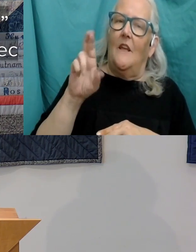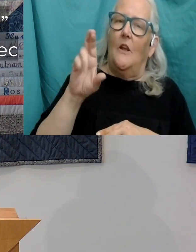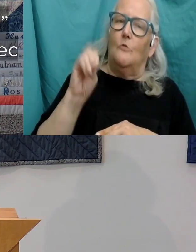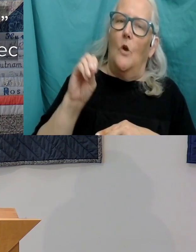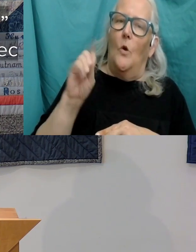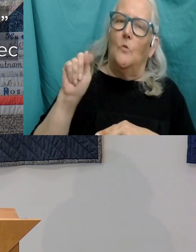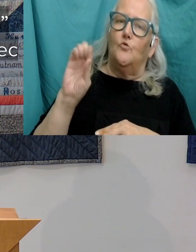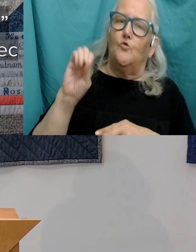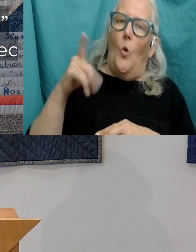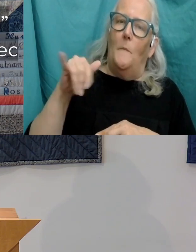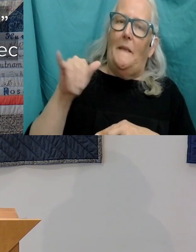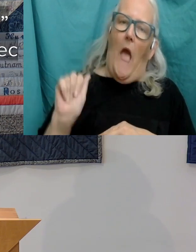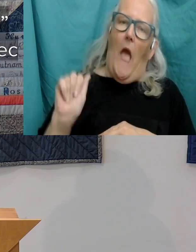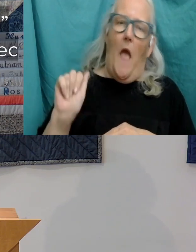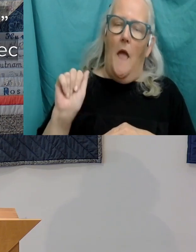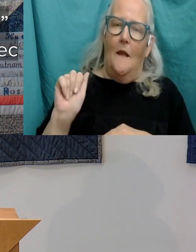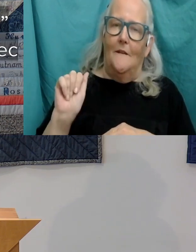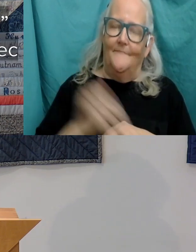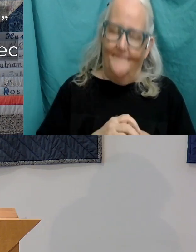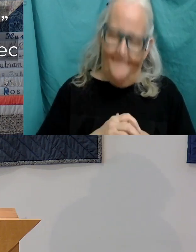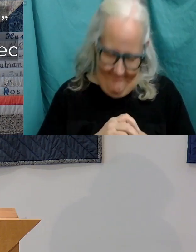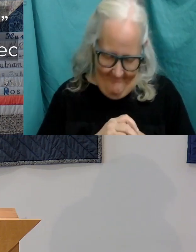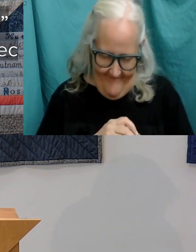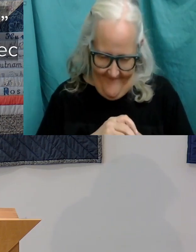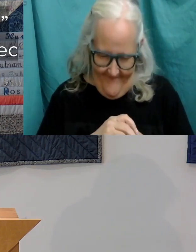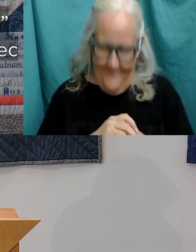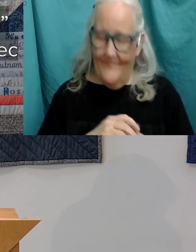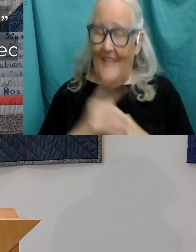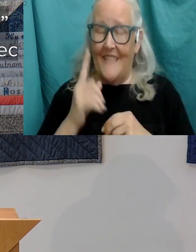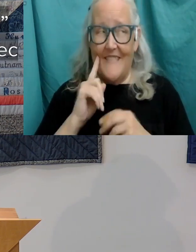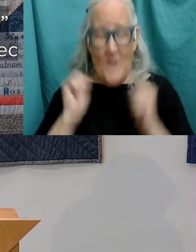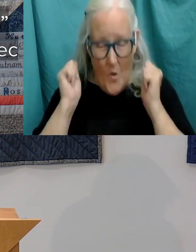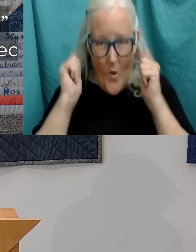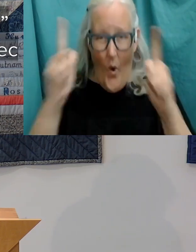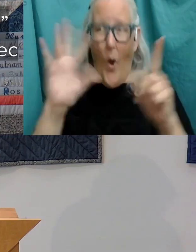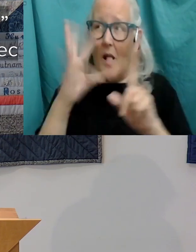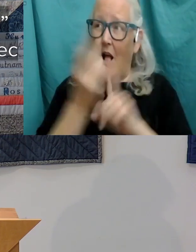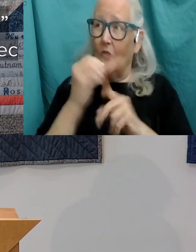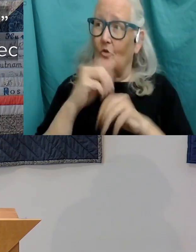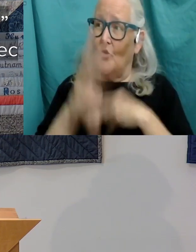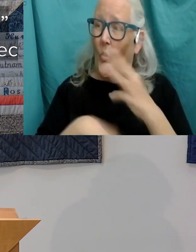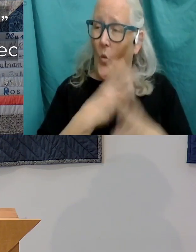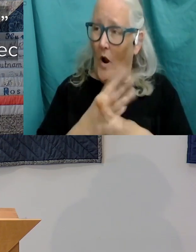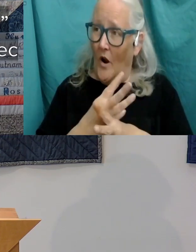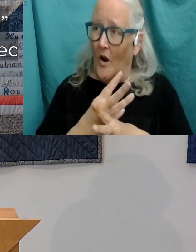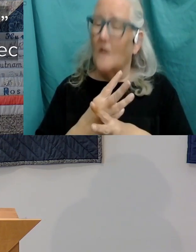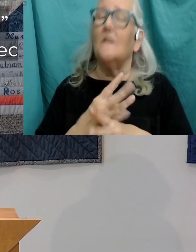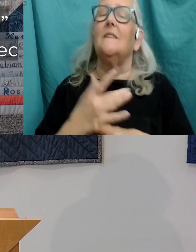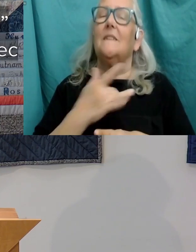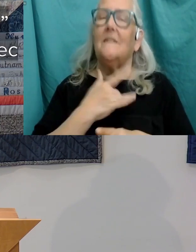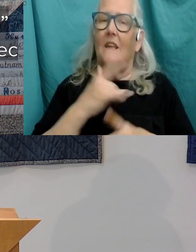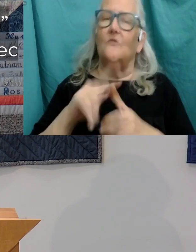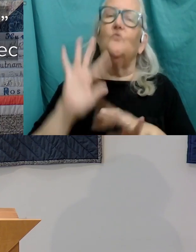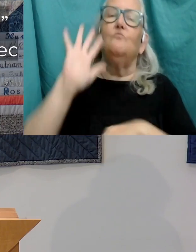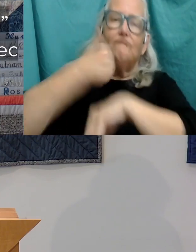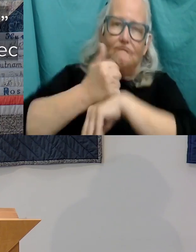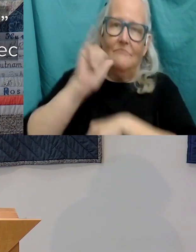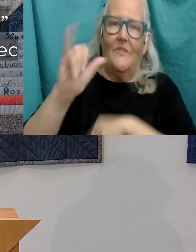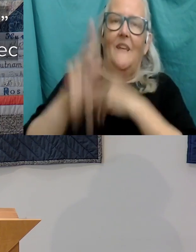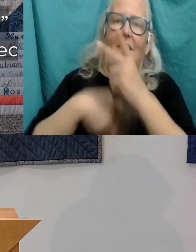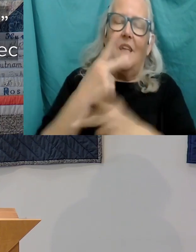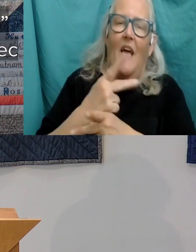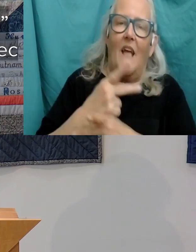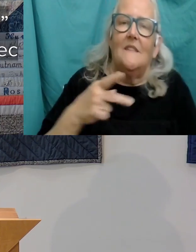There's probably not a single culture in the world that fails to constitute heterotopias. This is a constant of every human